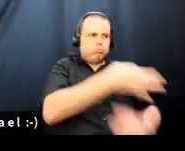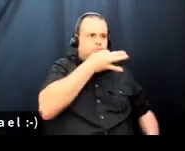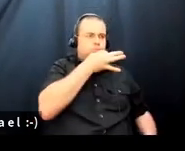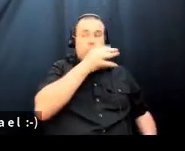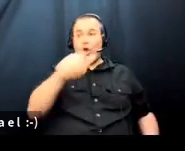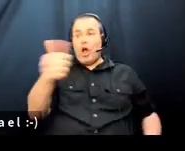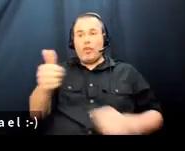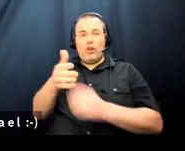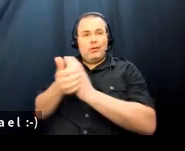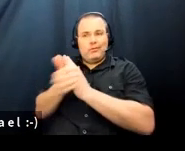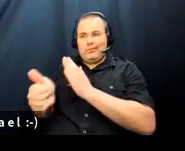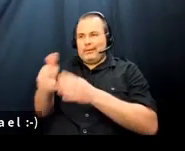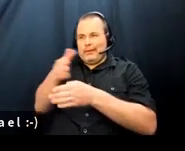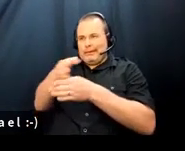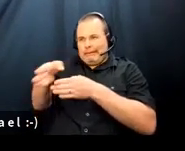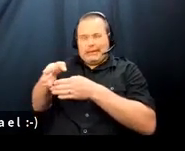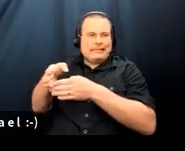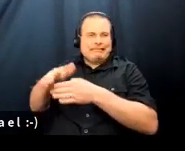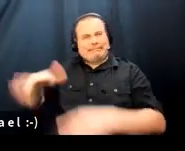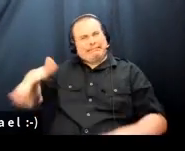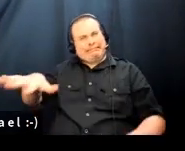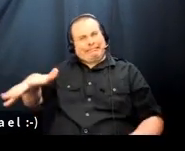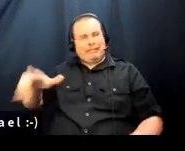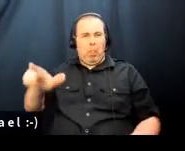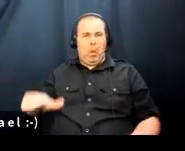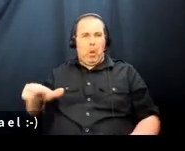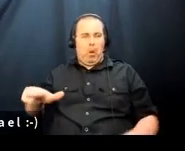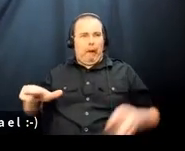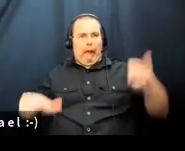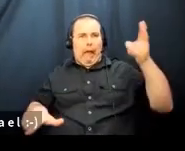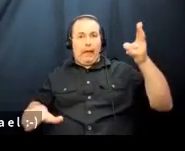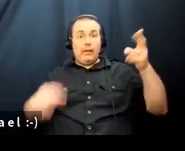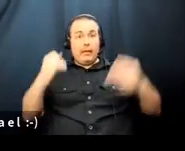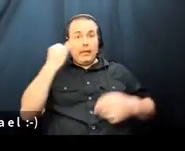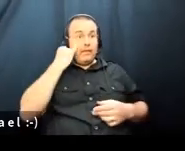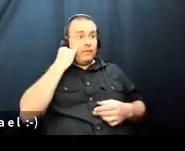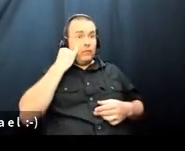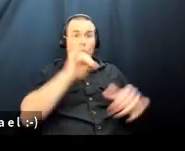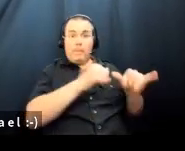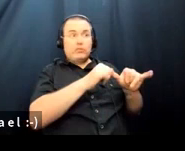area. And if we happen to be measuring the very high skills,